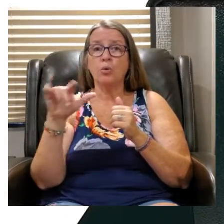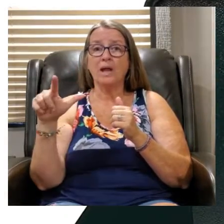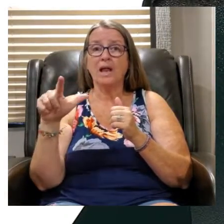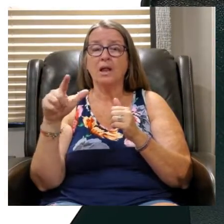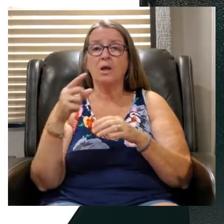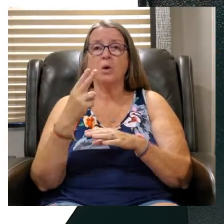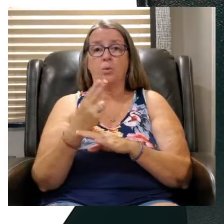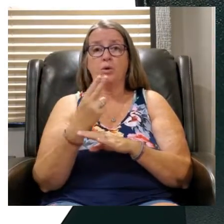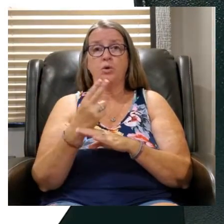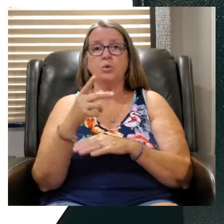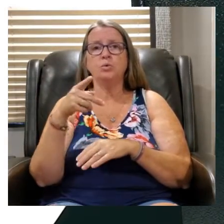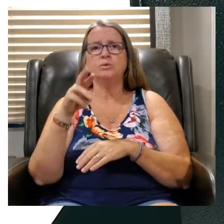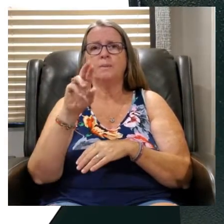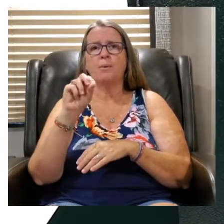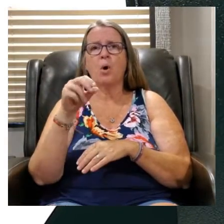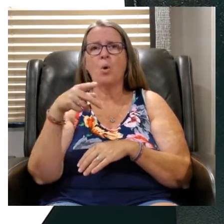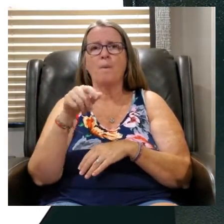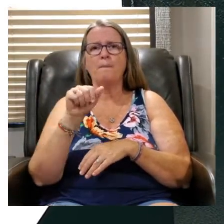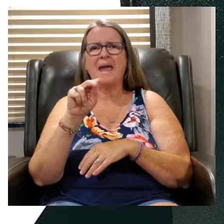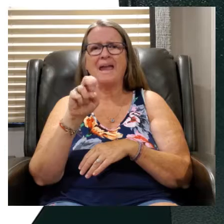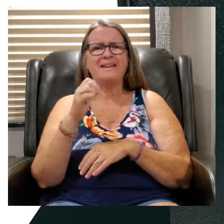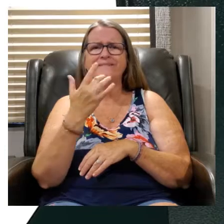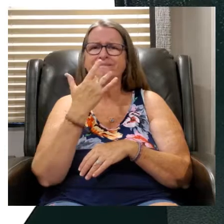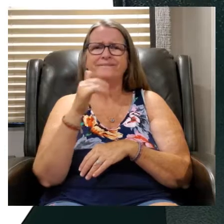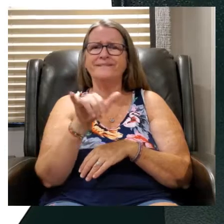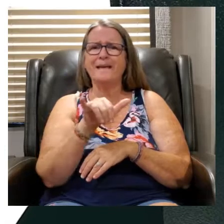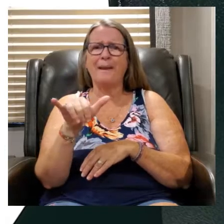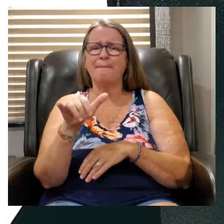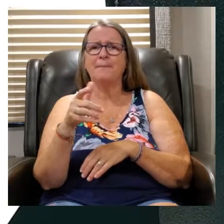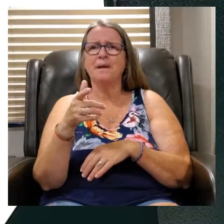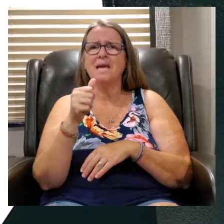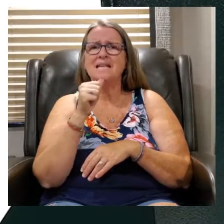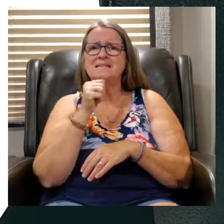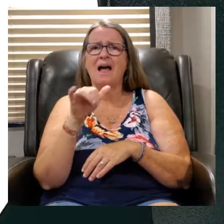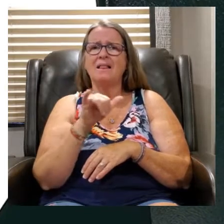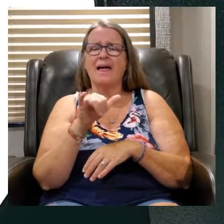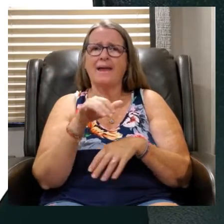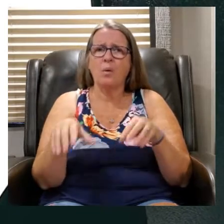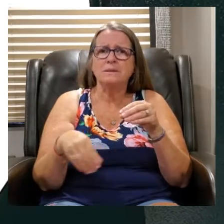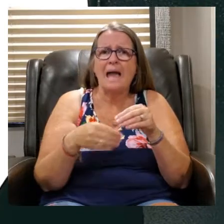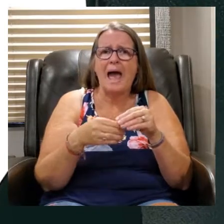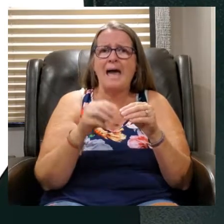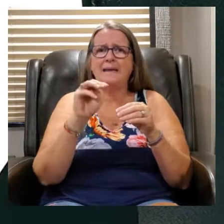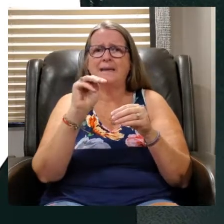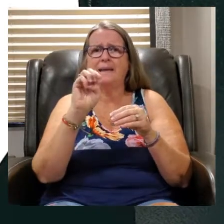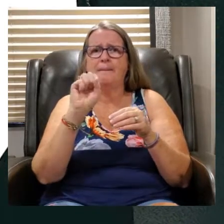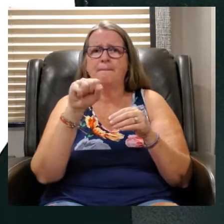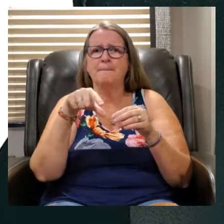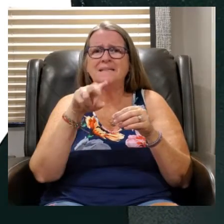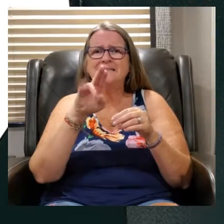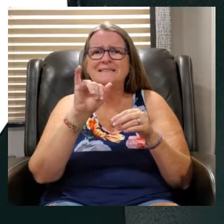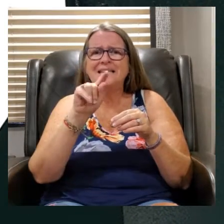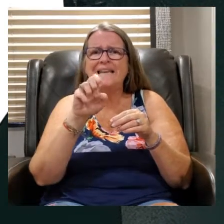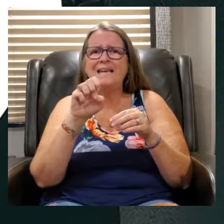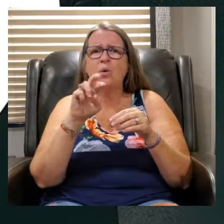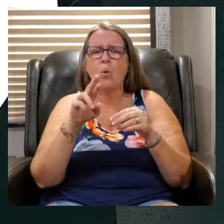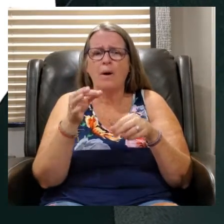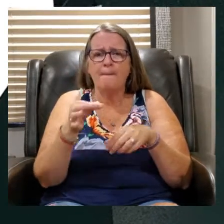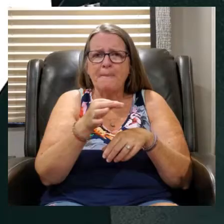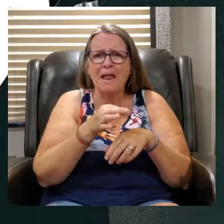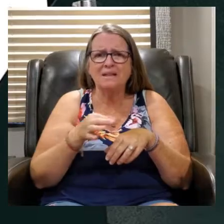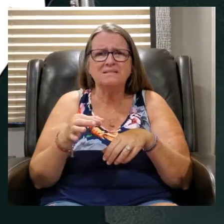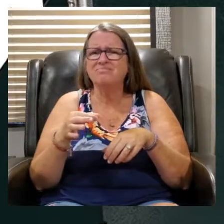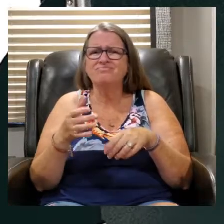have, when you're using propane, it's all going to taste the same. It's not like, you know, we're mixing mesquite or something, or we're using